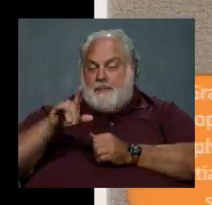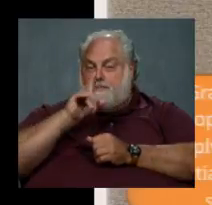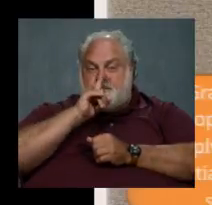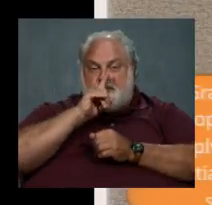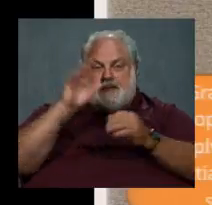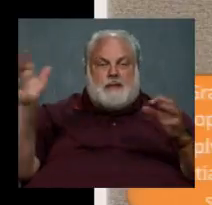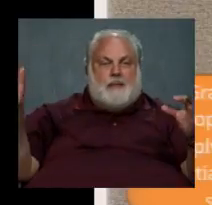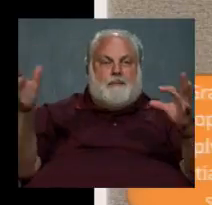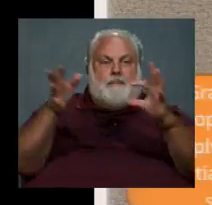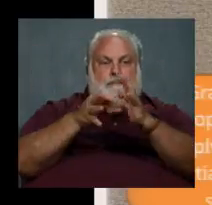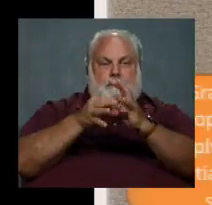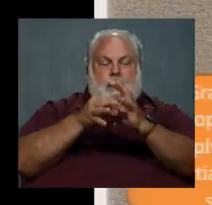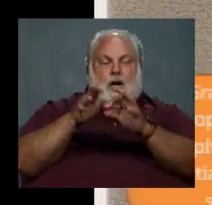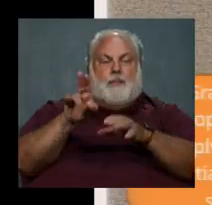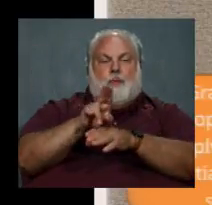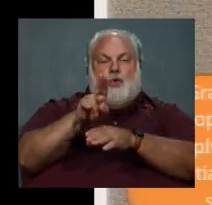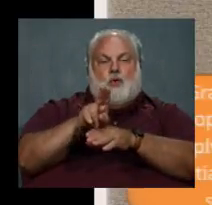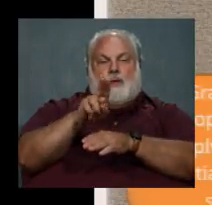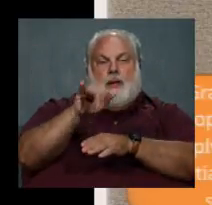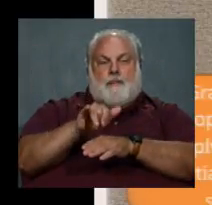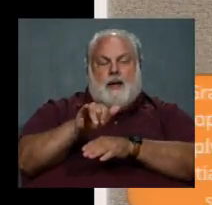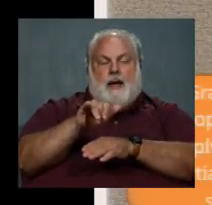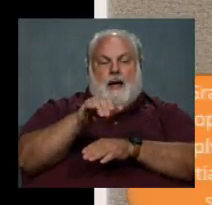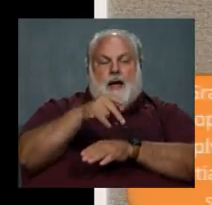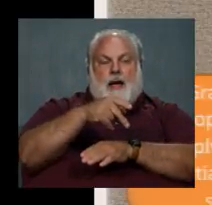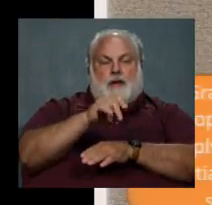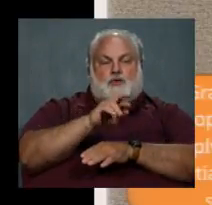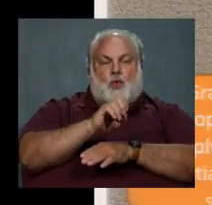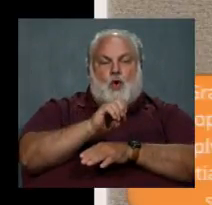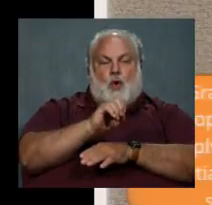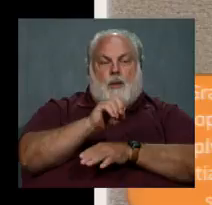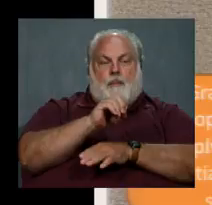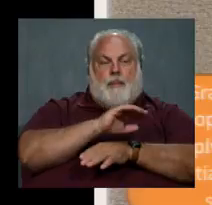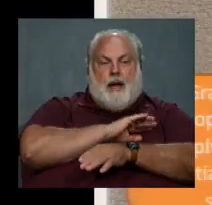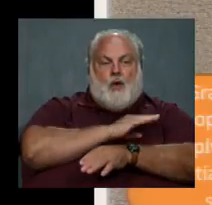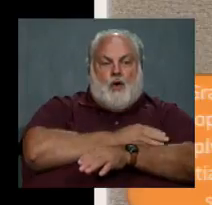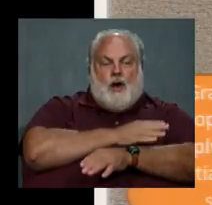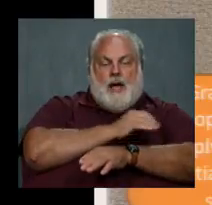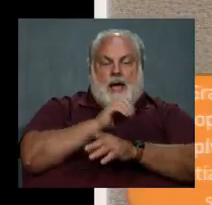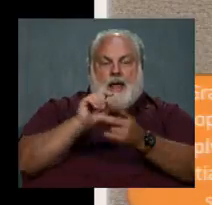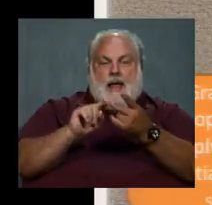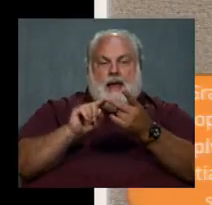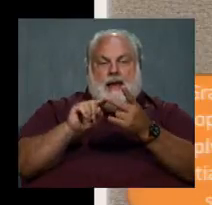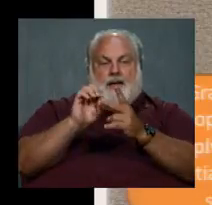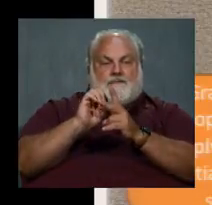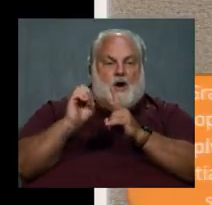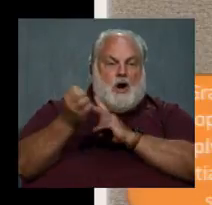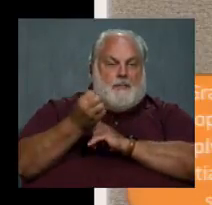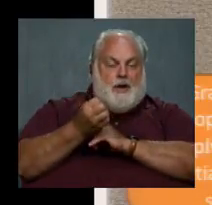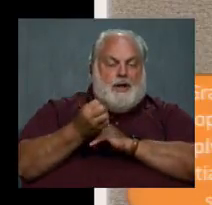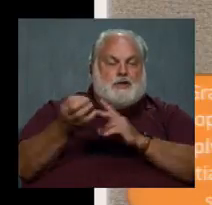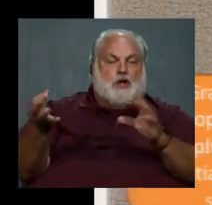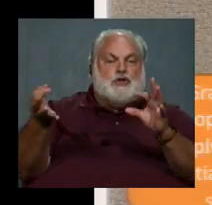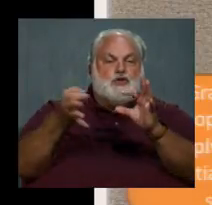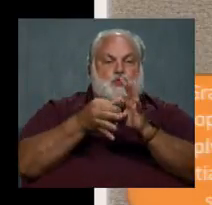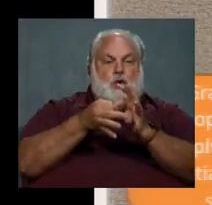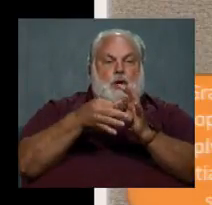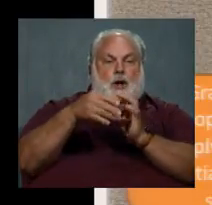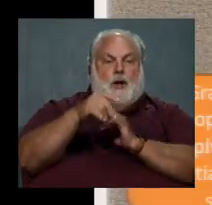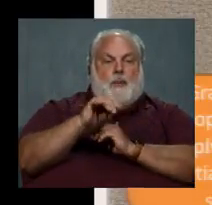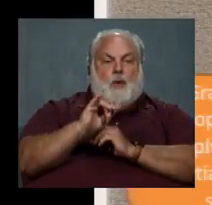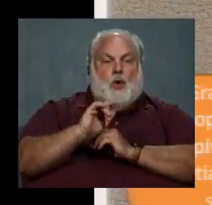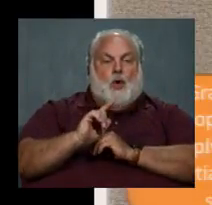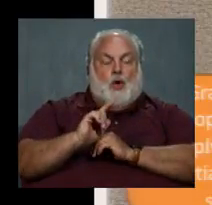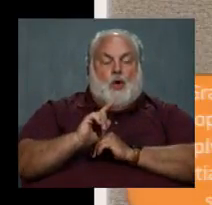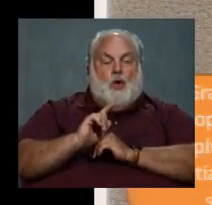combined pool that is both used by hydropower, water supply, and environmental. And they call it a joint pool. And the